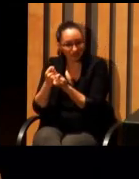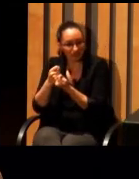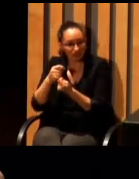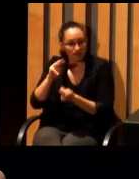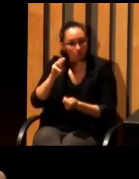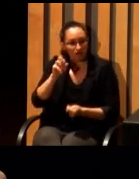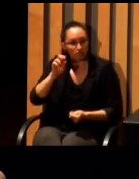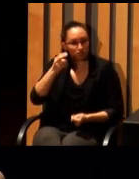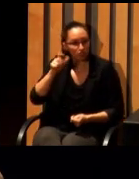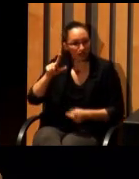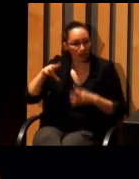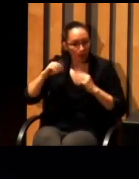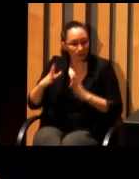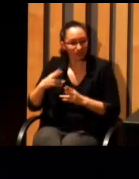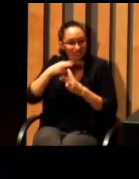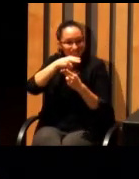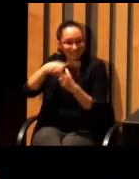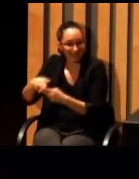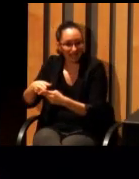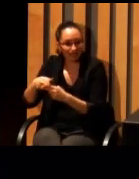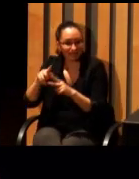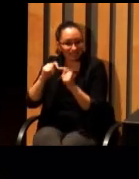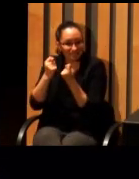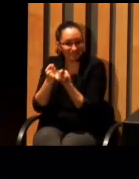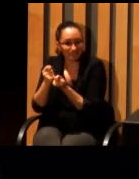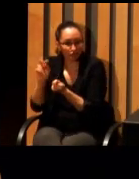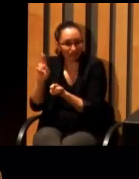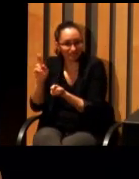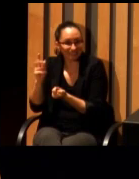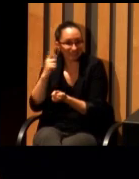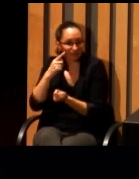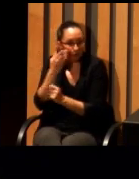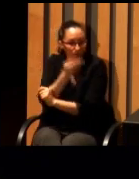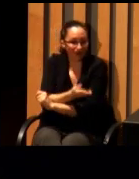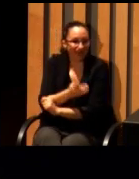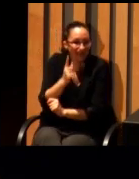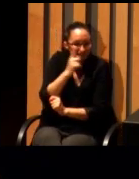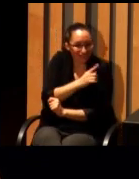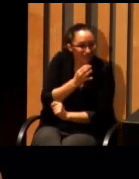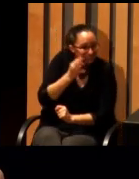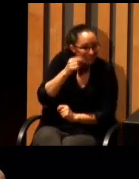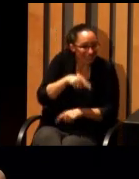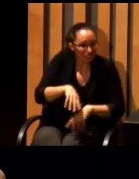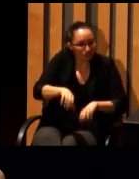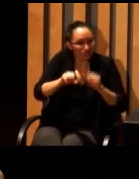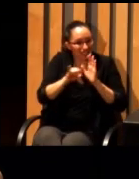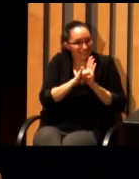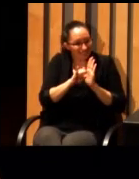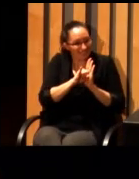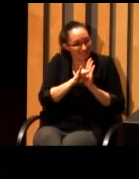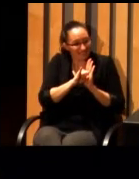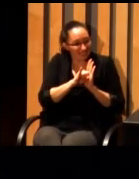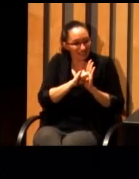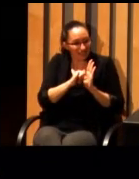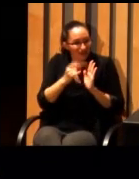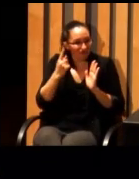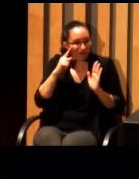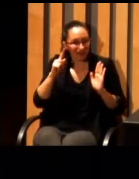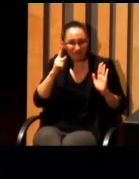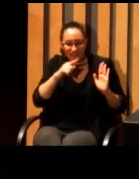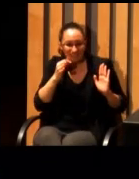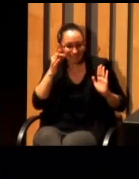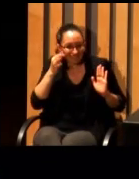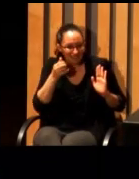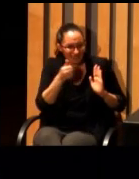named the team for him. He assumed another Indian's identity. George Preston Marshall was a